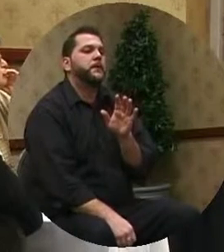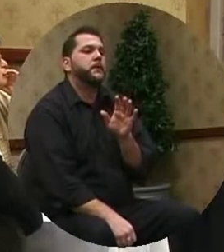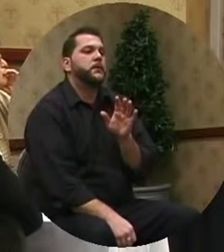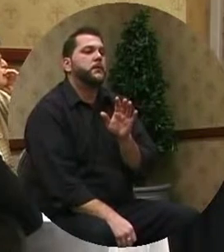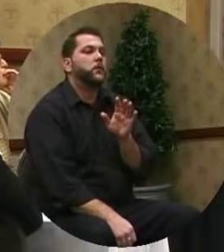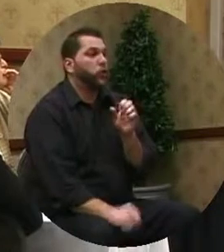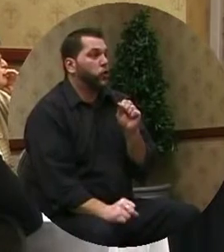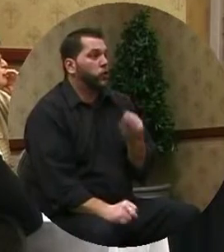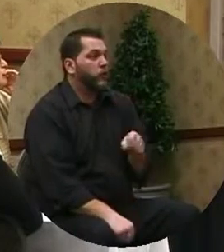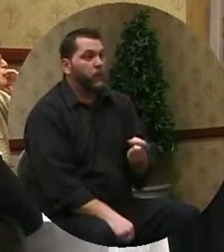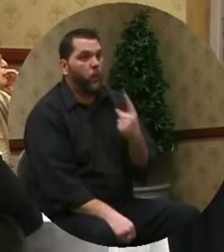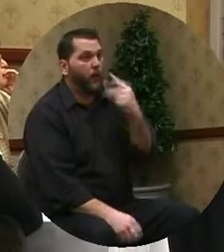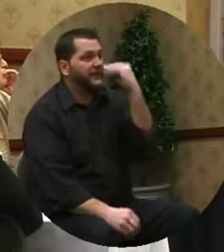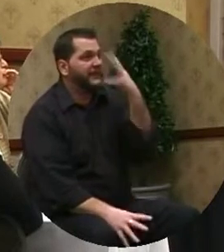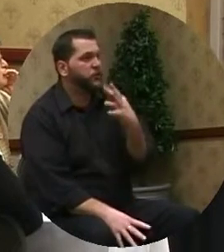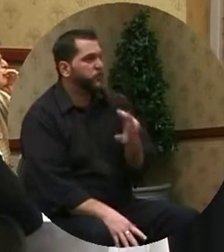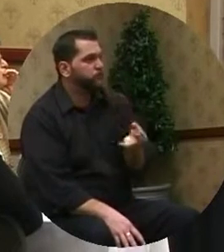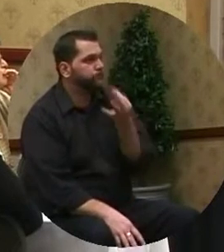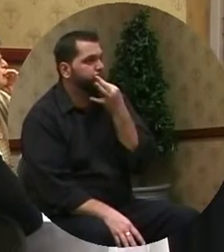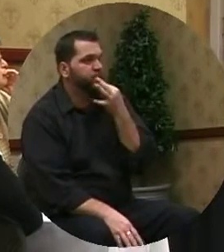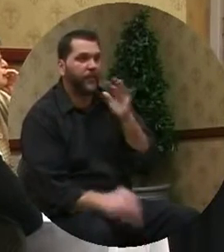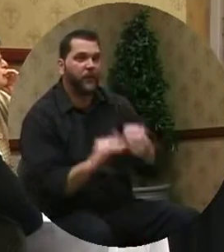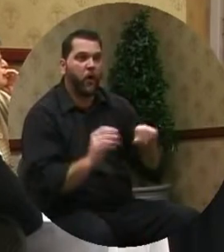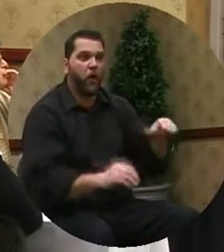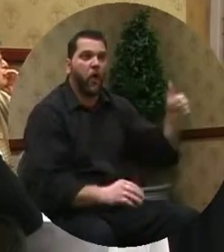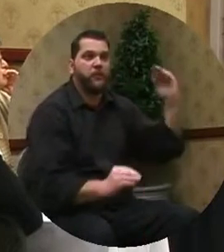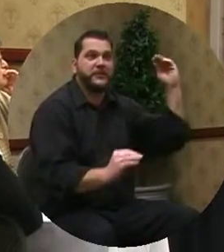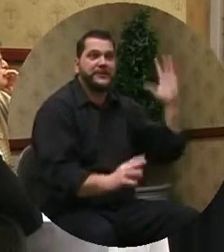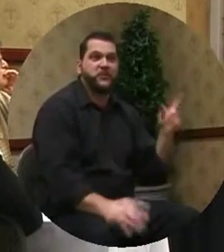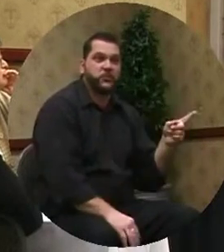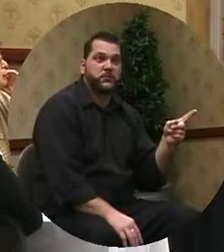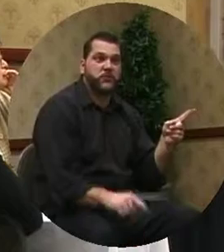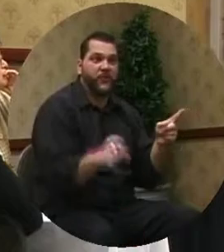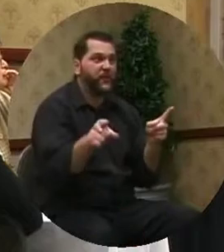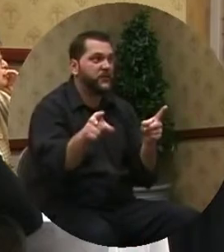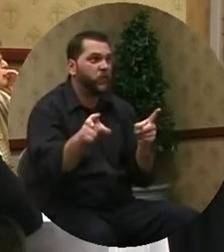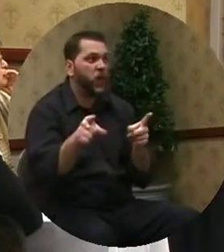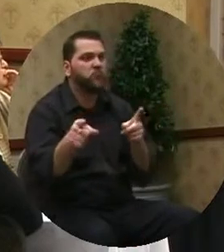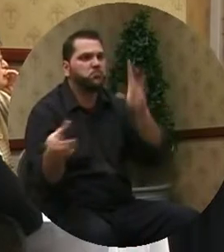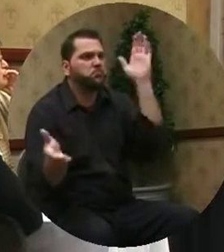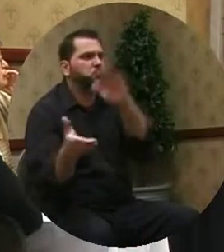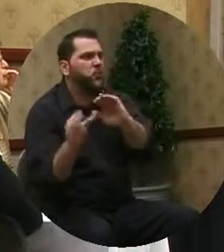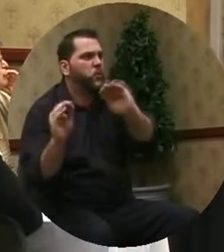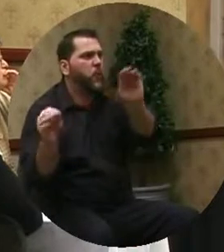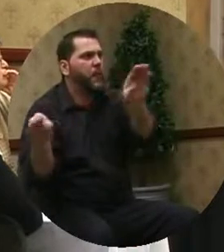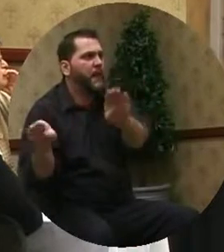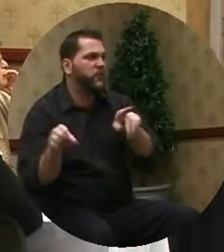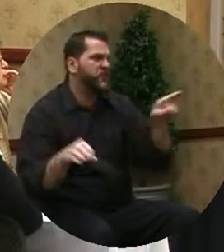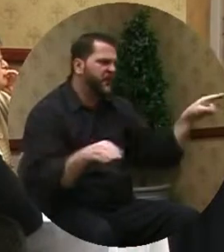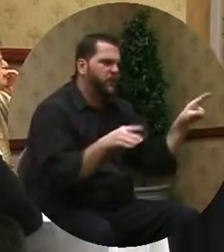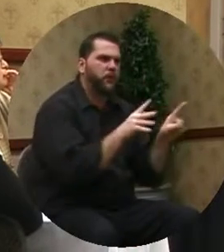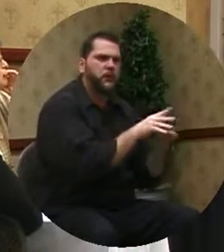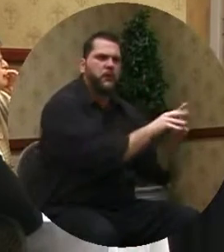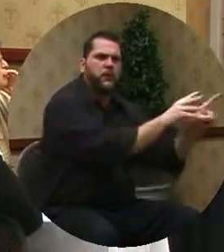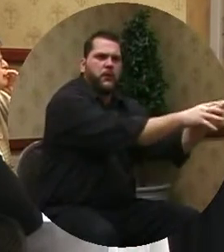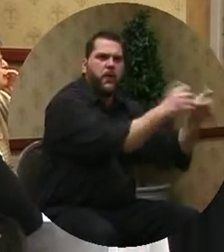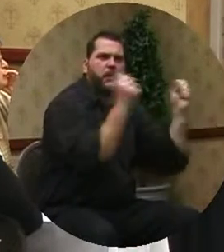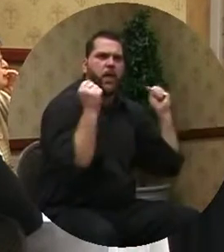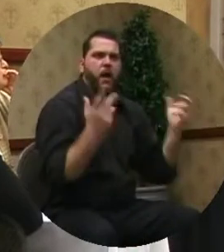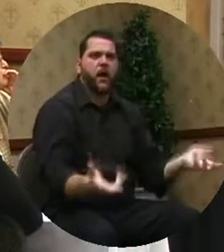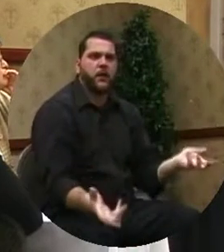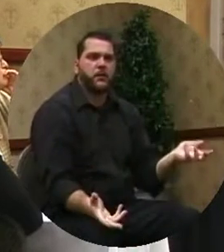with this better than the other, is more effective than the other, the behavior occurs more than the other in one setting? If you think it happens probably in both